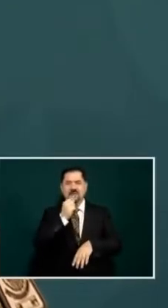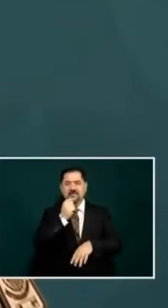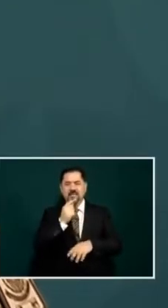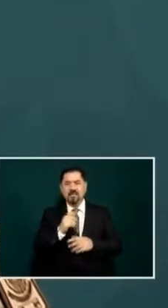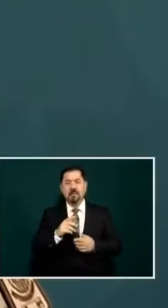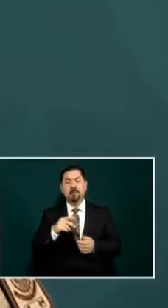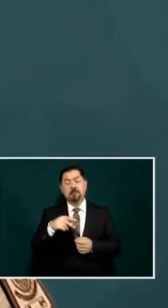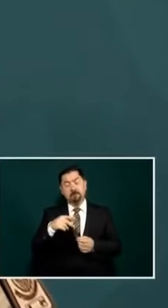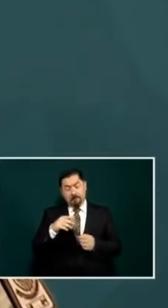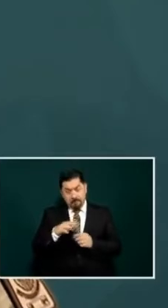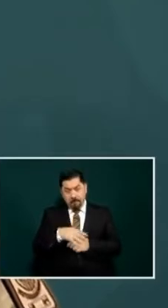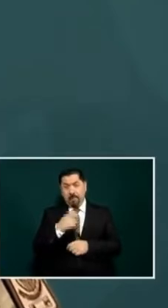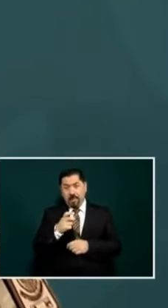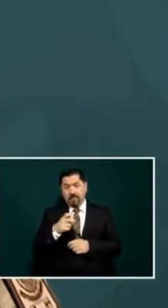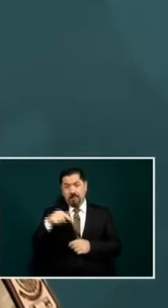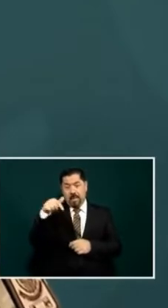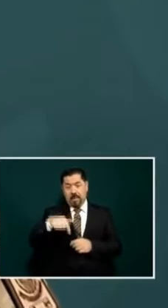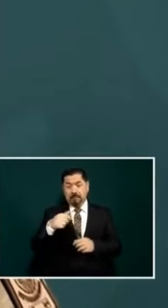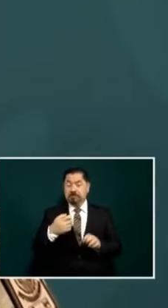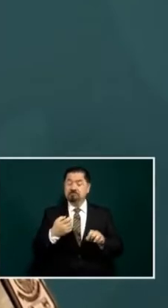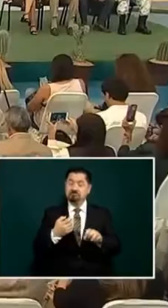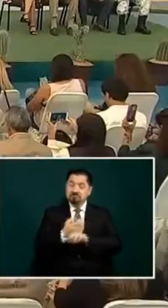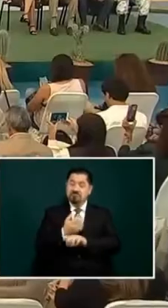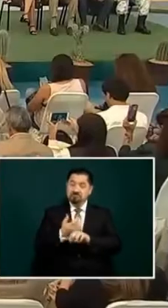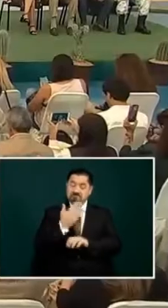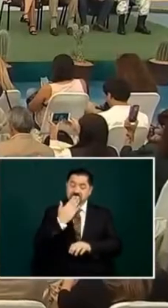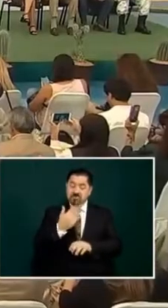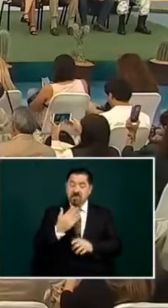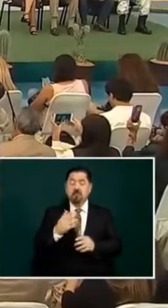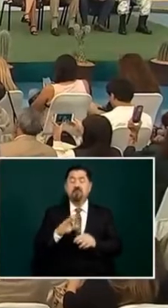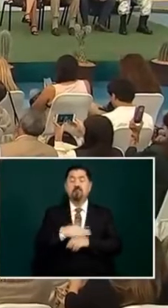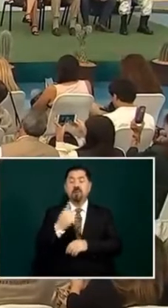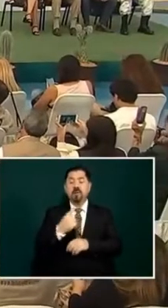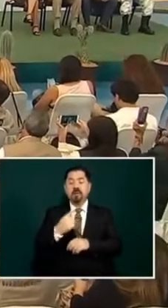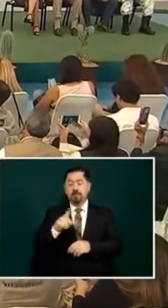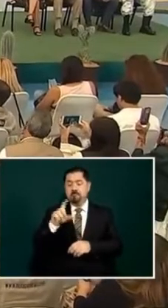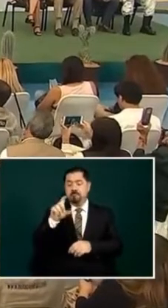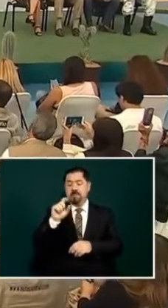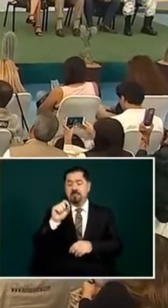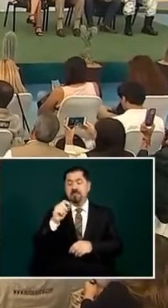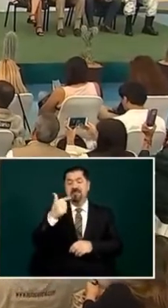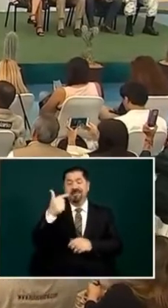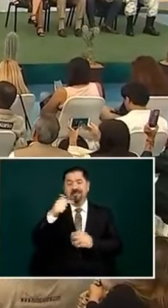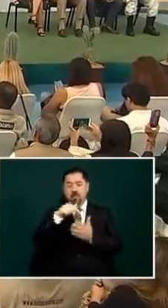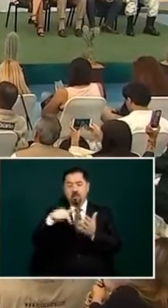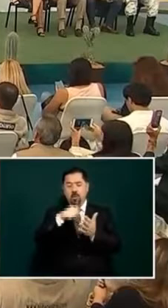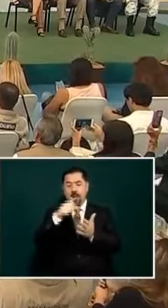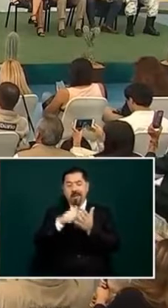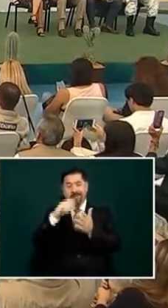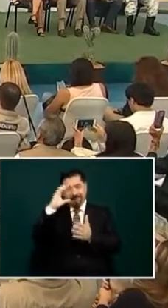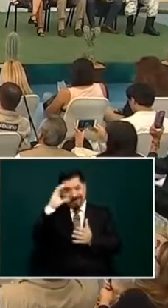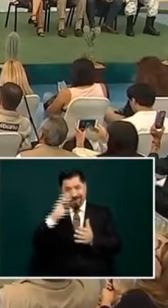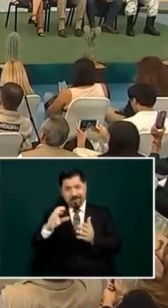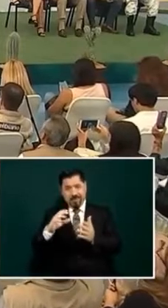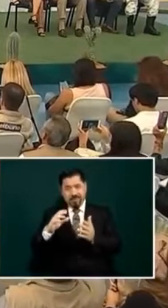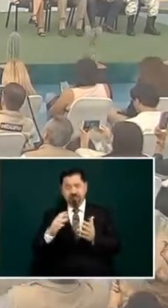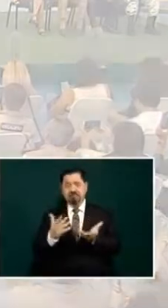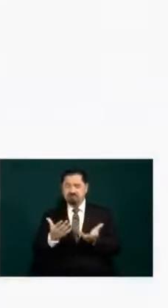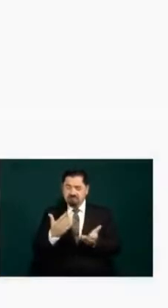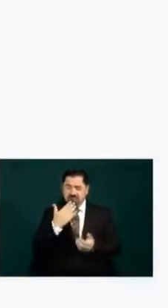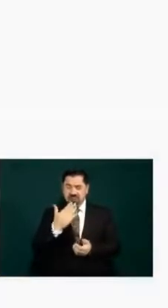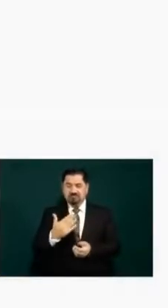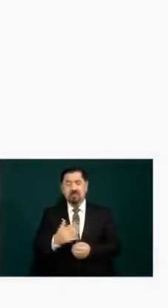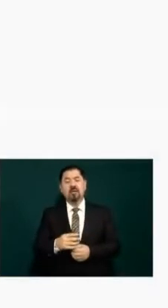besides that it has 27 place in crime of all the prints in Mexico